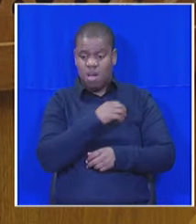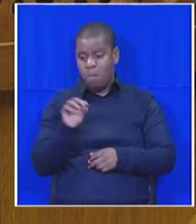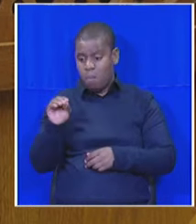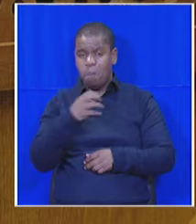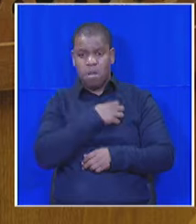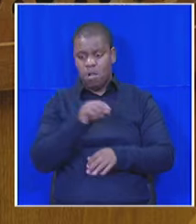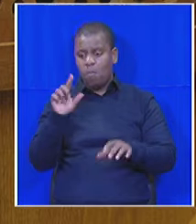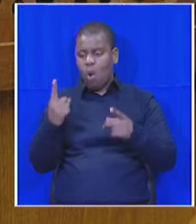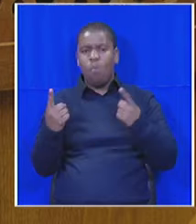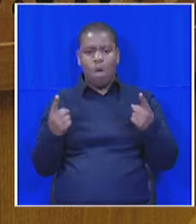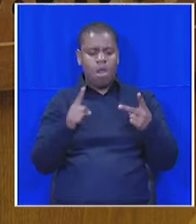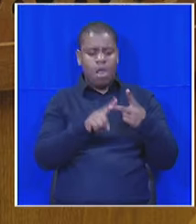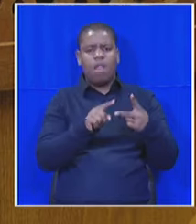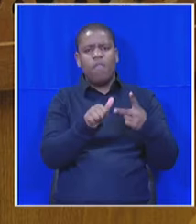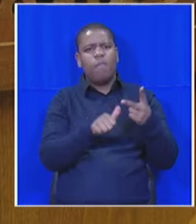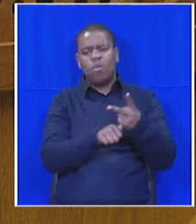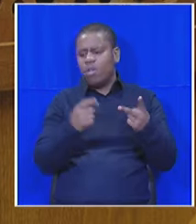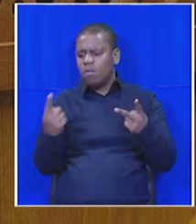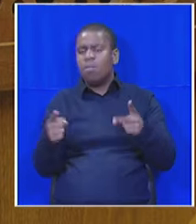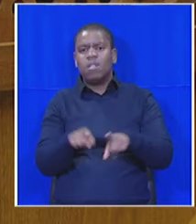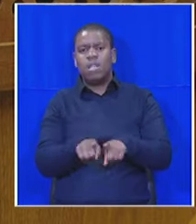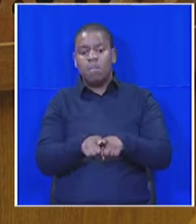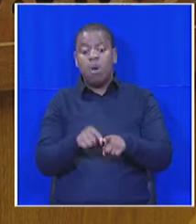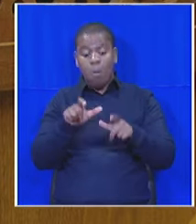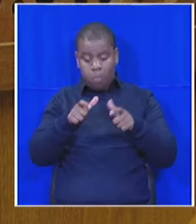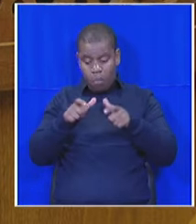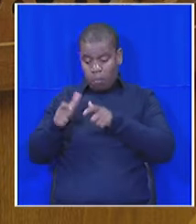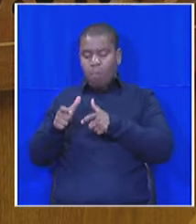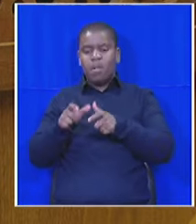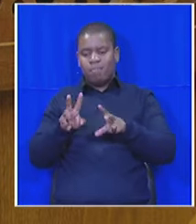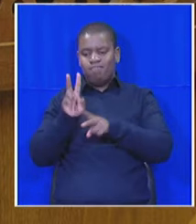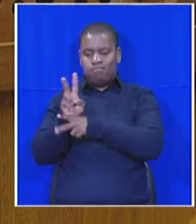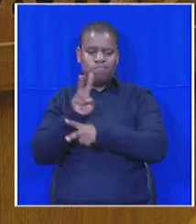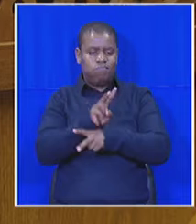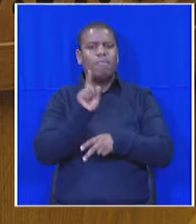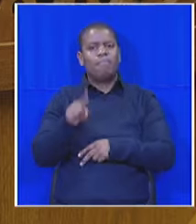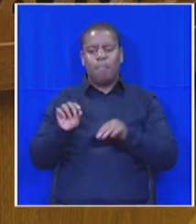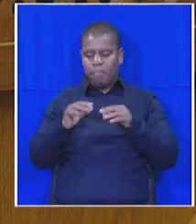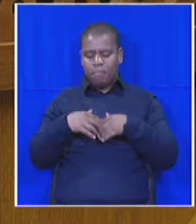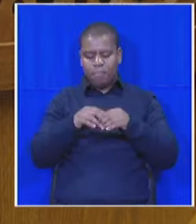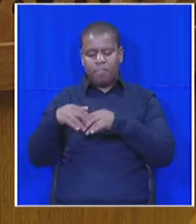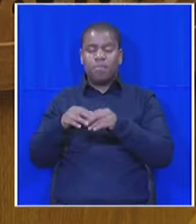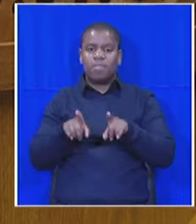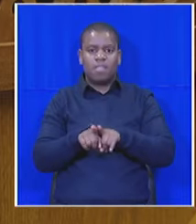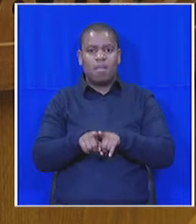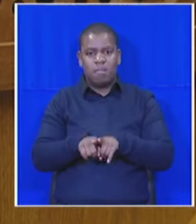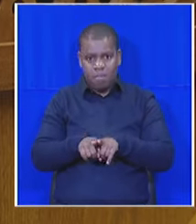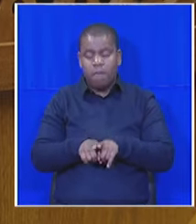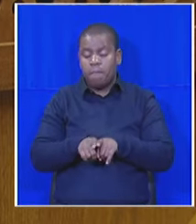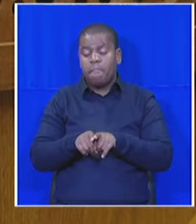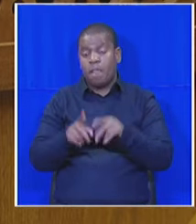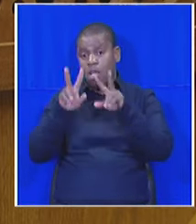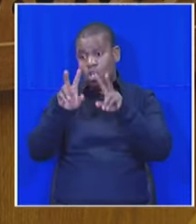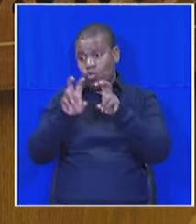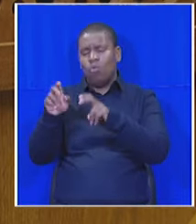enough to have a dedicated portfolio committee. I know the minister is listening here. These are the issues that make it very, very